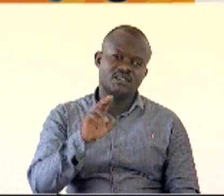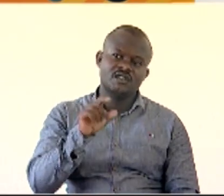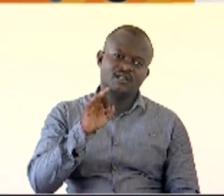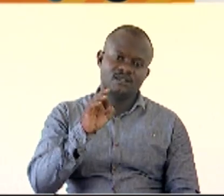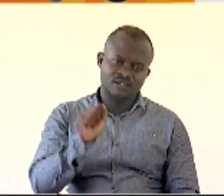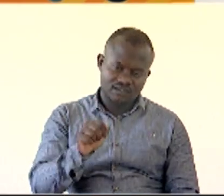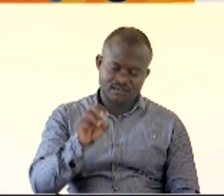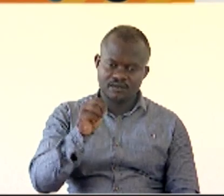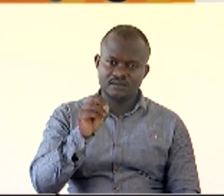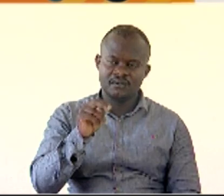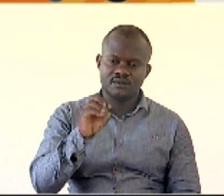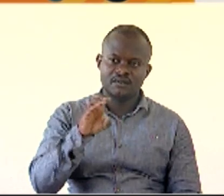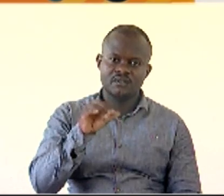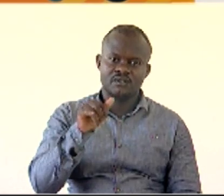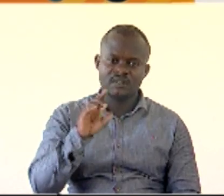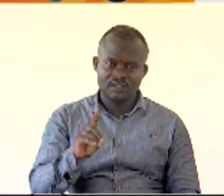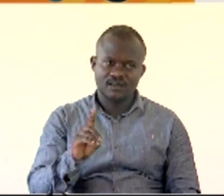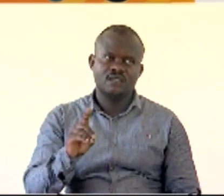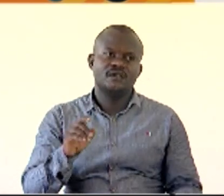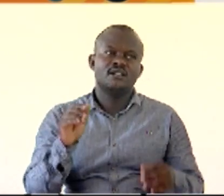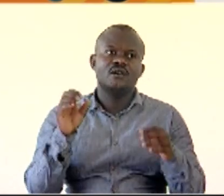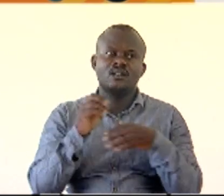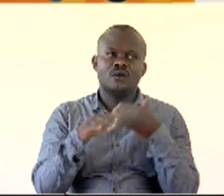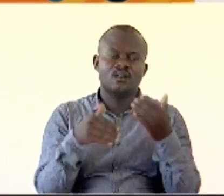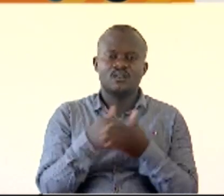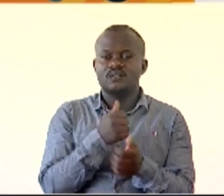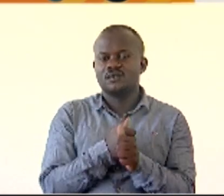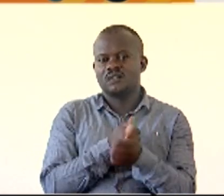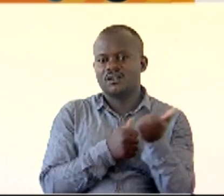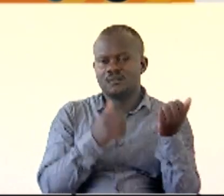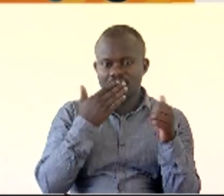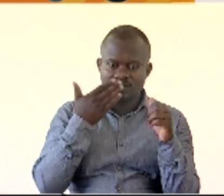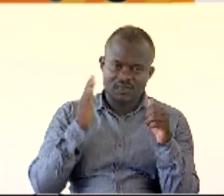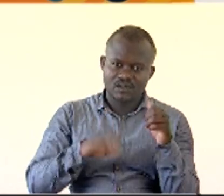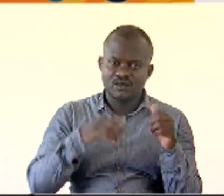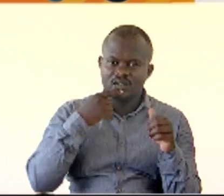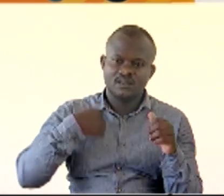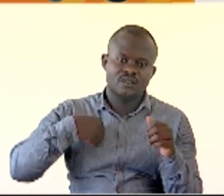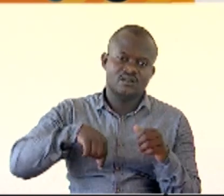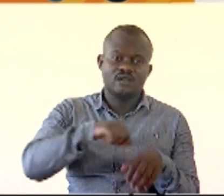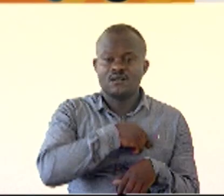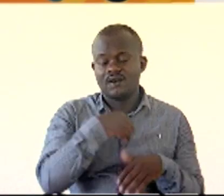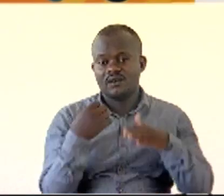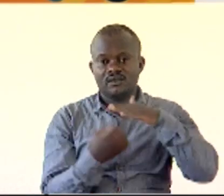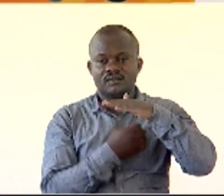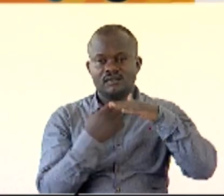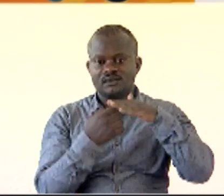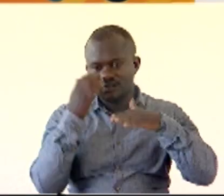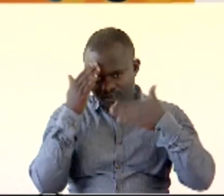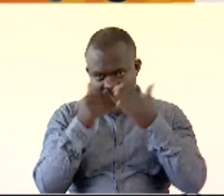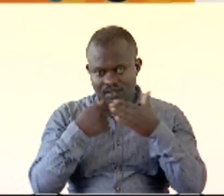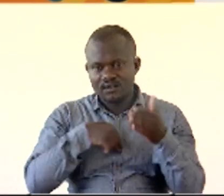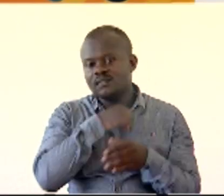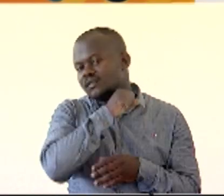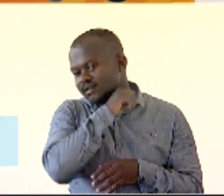carbon monoxide, nitrous oxide, all which are harmful to our environment because they